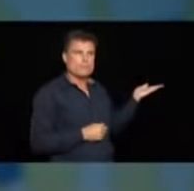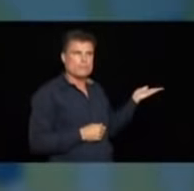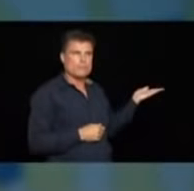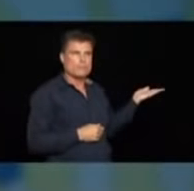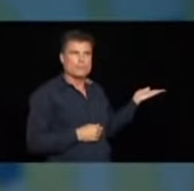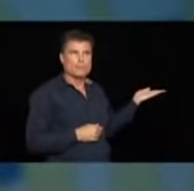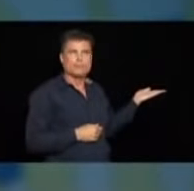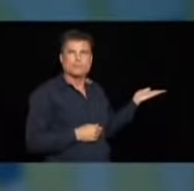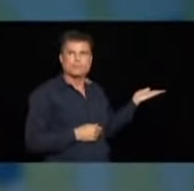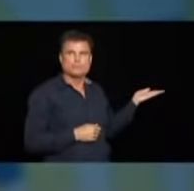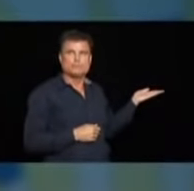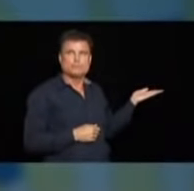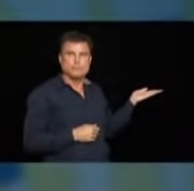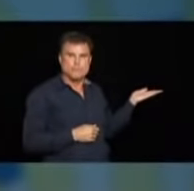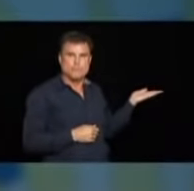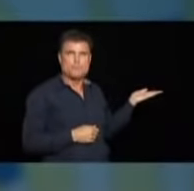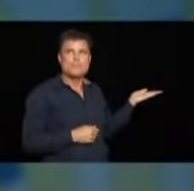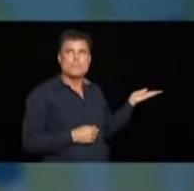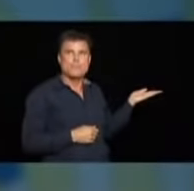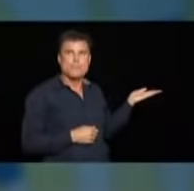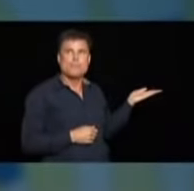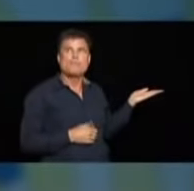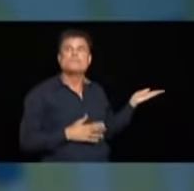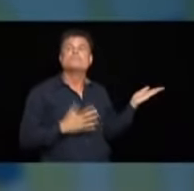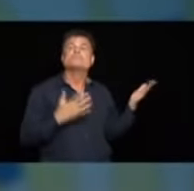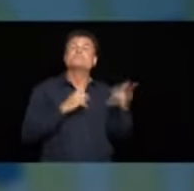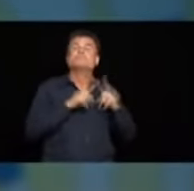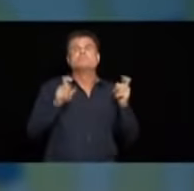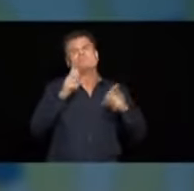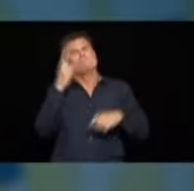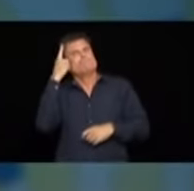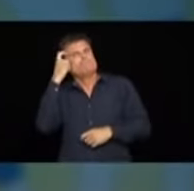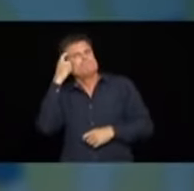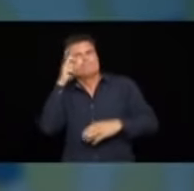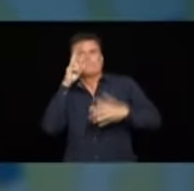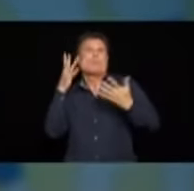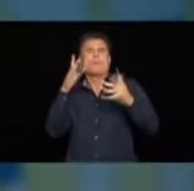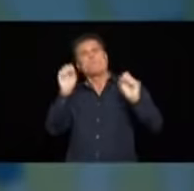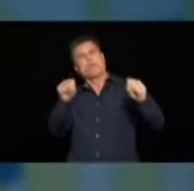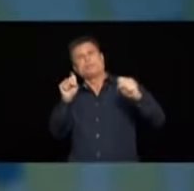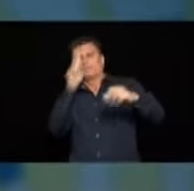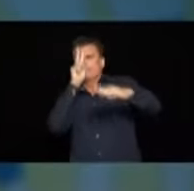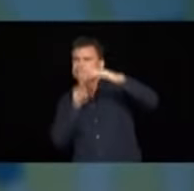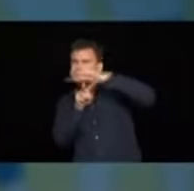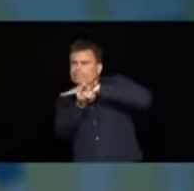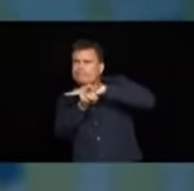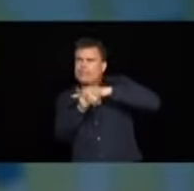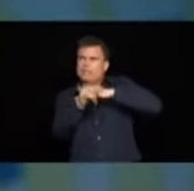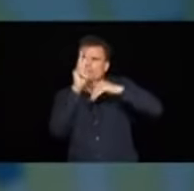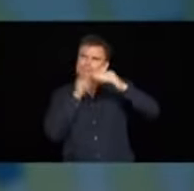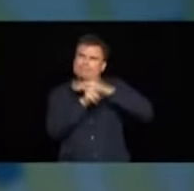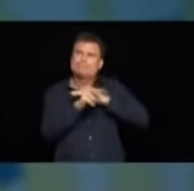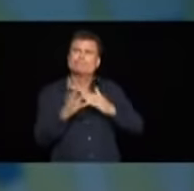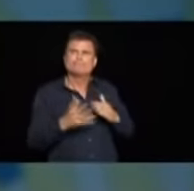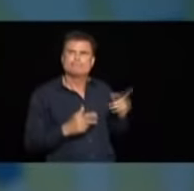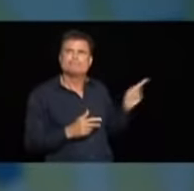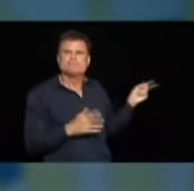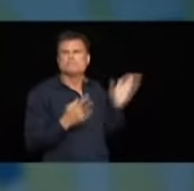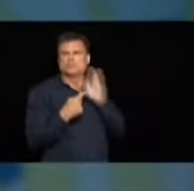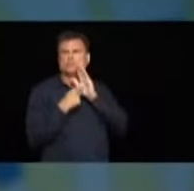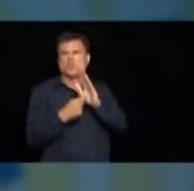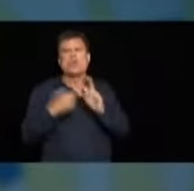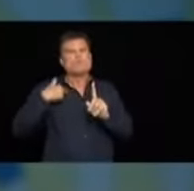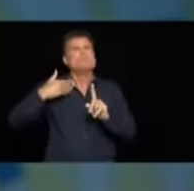This is an update as well of the scenarios that we have been updating as we go along over the last